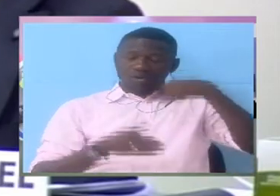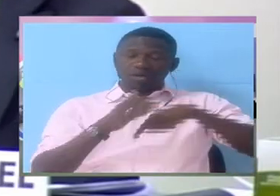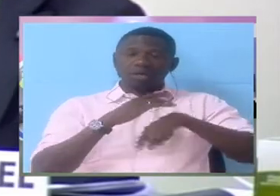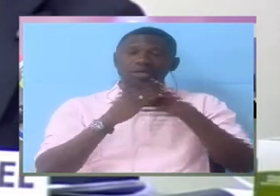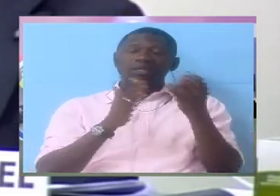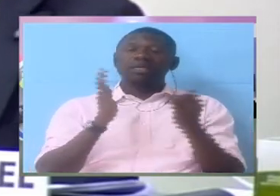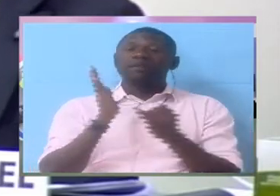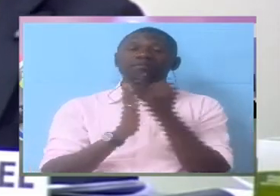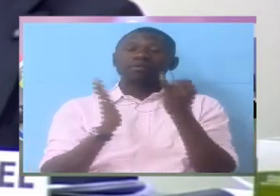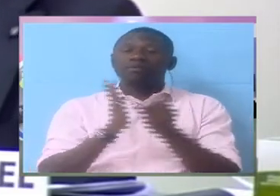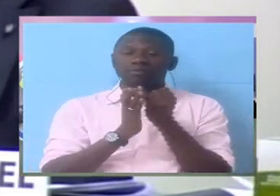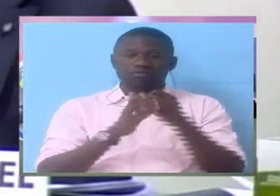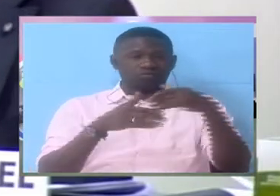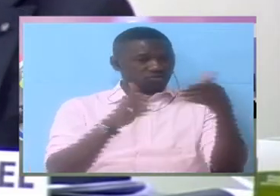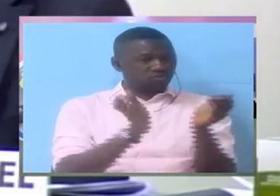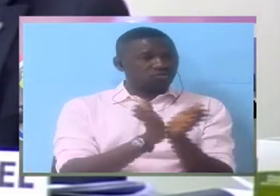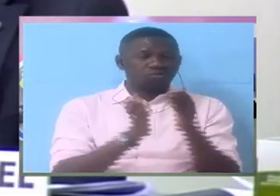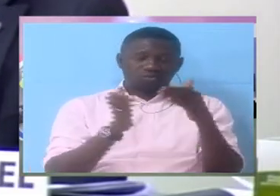outfits.